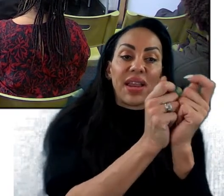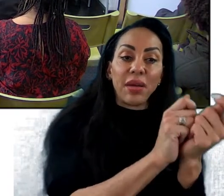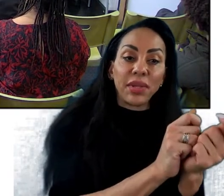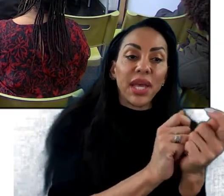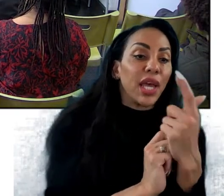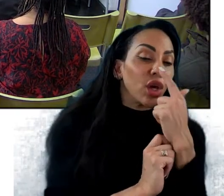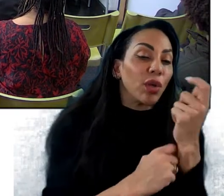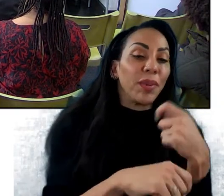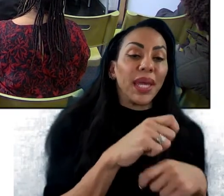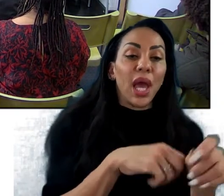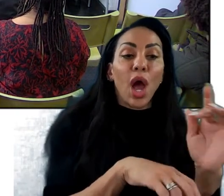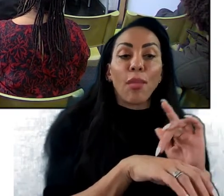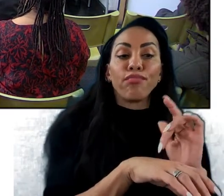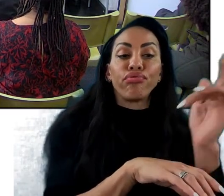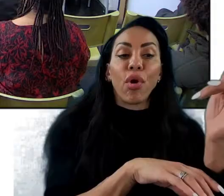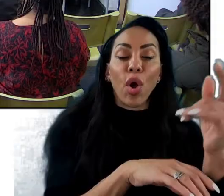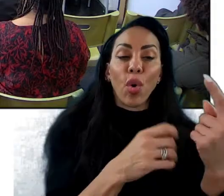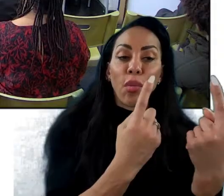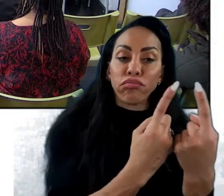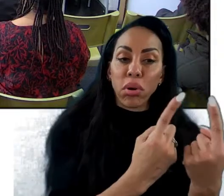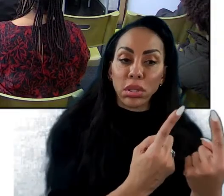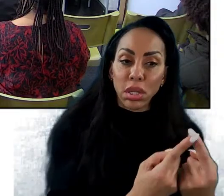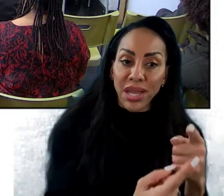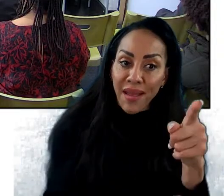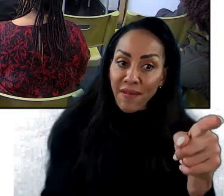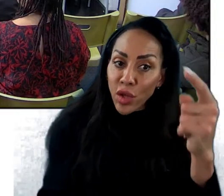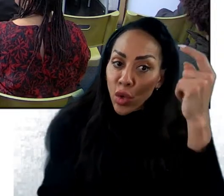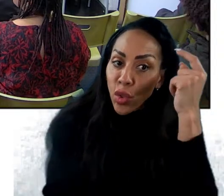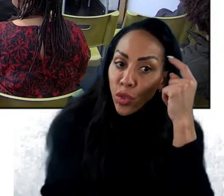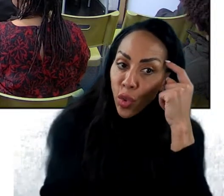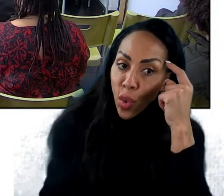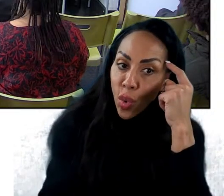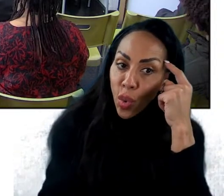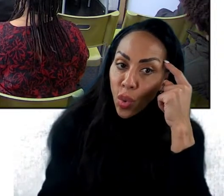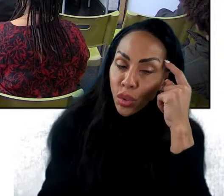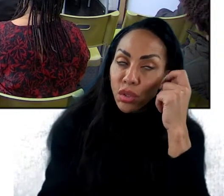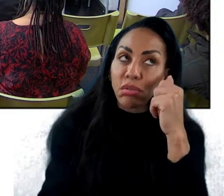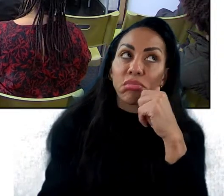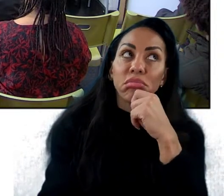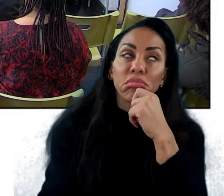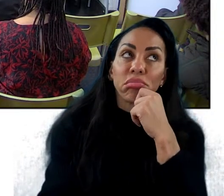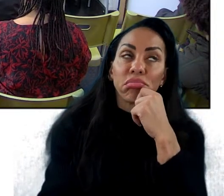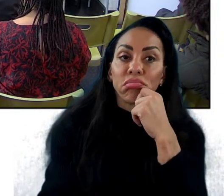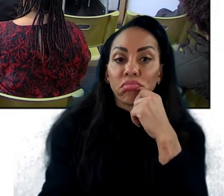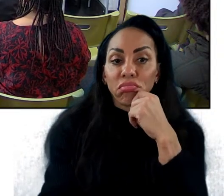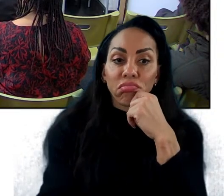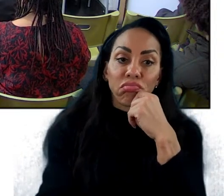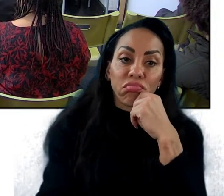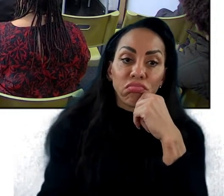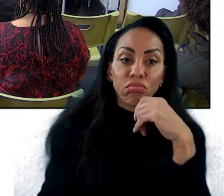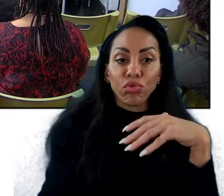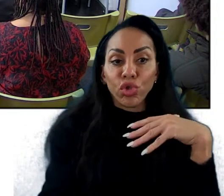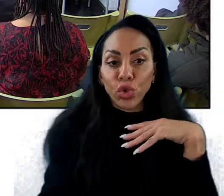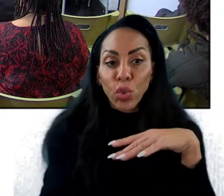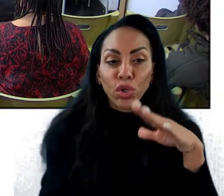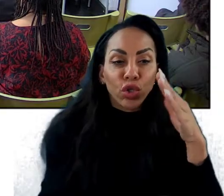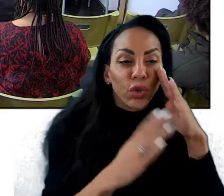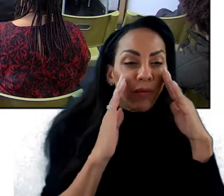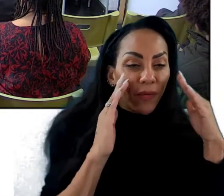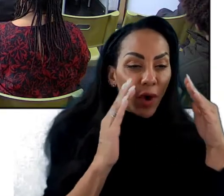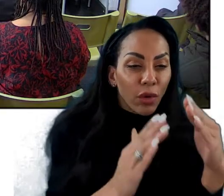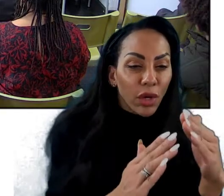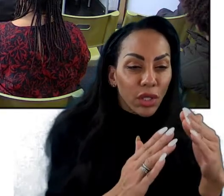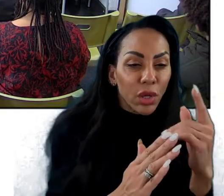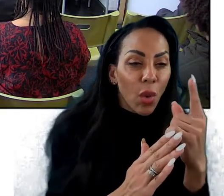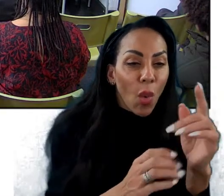was wondering how you thought about do we want to focus in on one aspect really narrowly, or go really